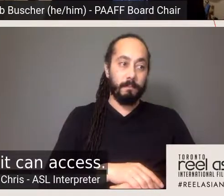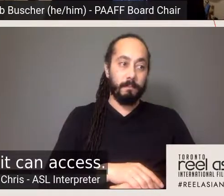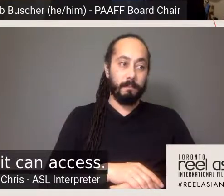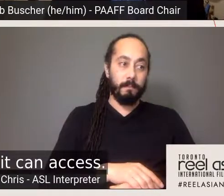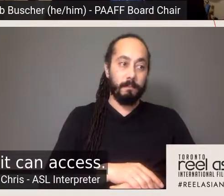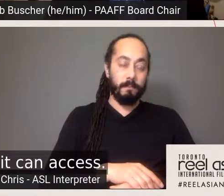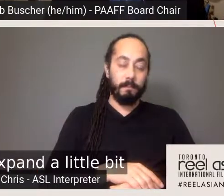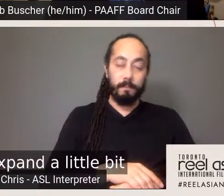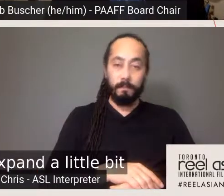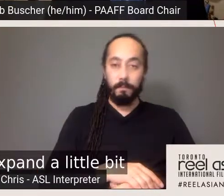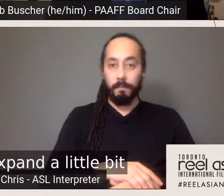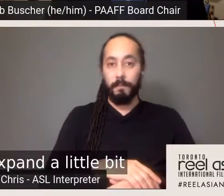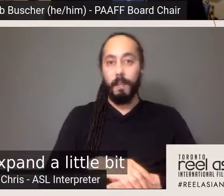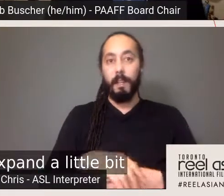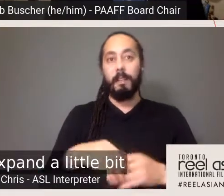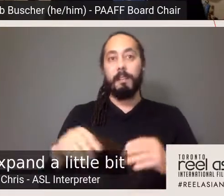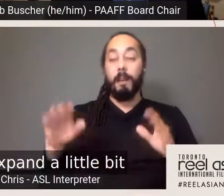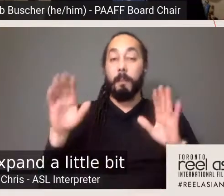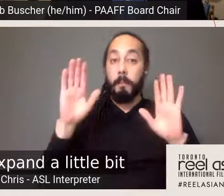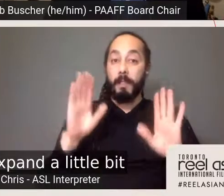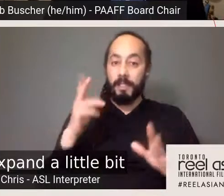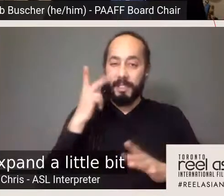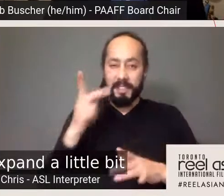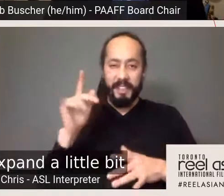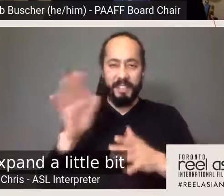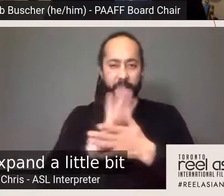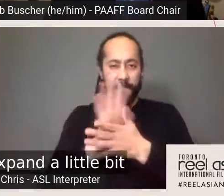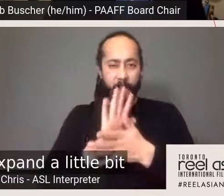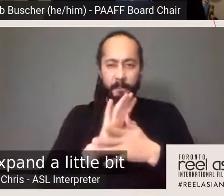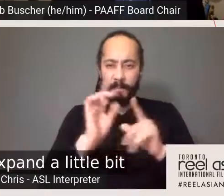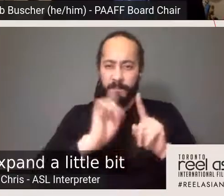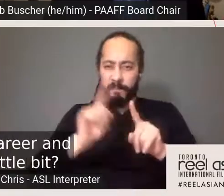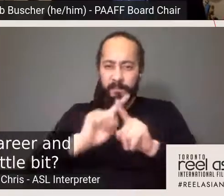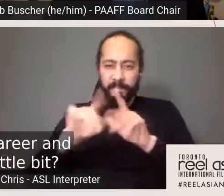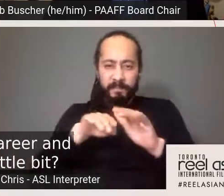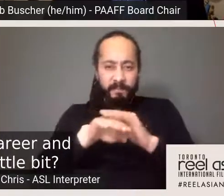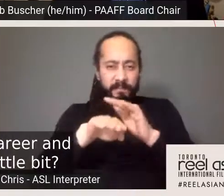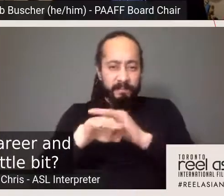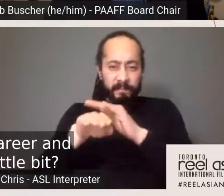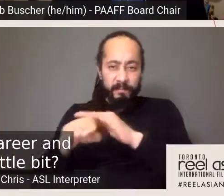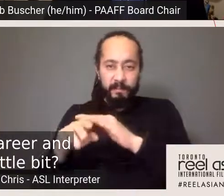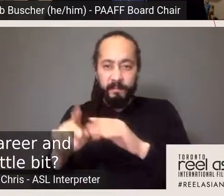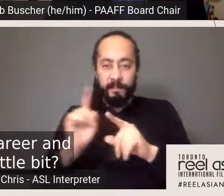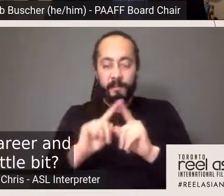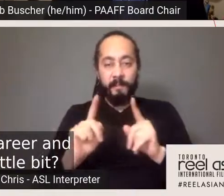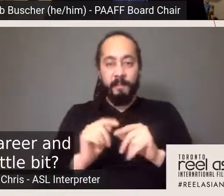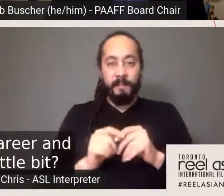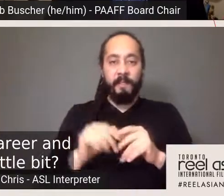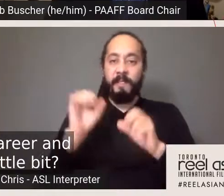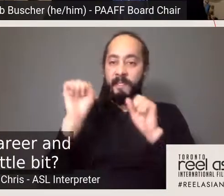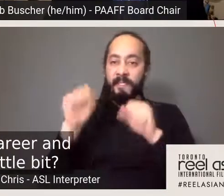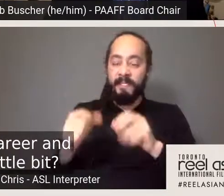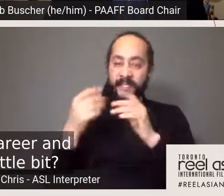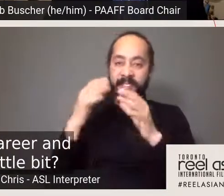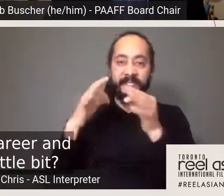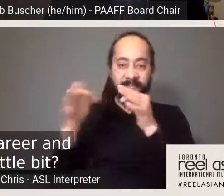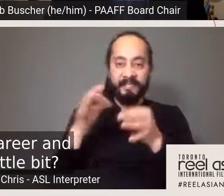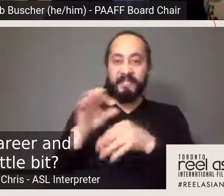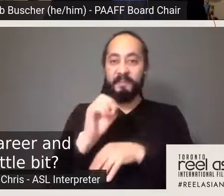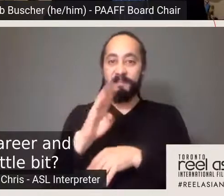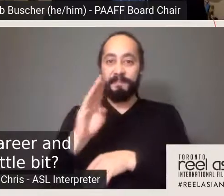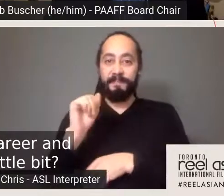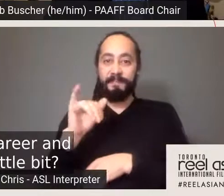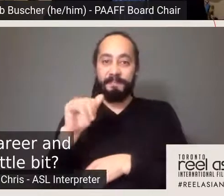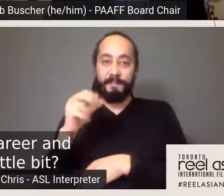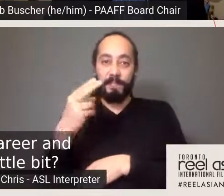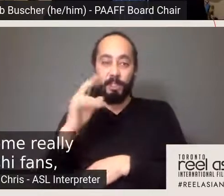that it can access. Maybe Rob, can you expand a little bit on Obayashi's career and chronology